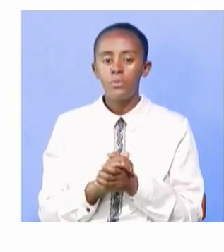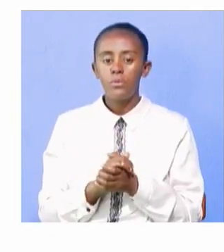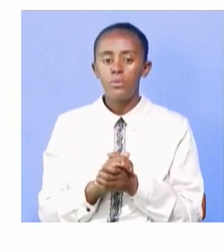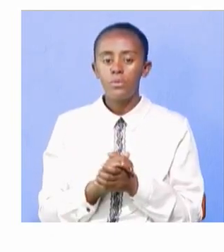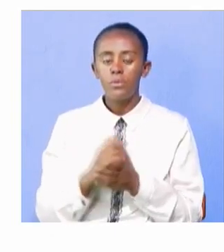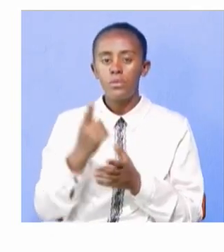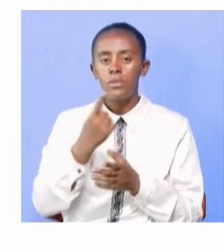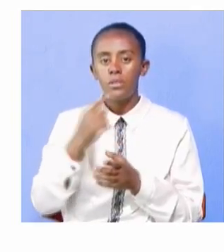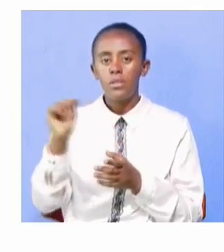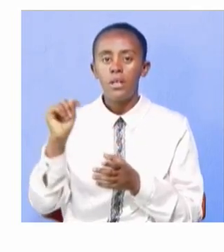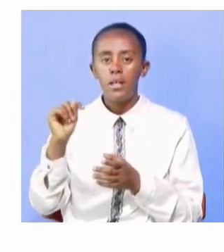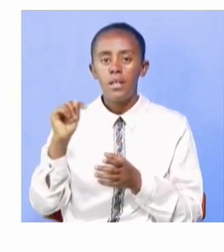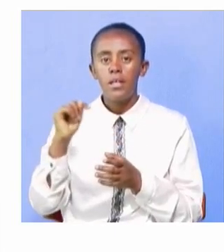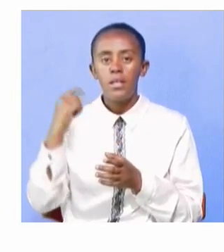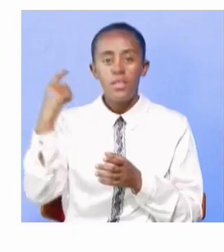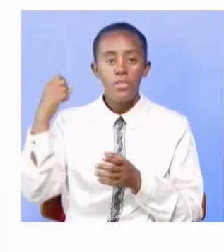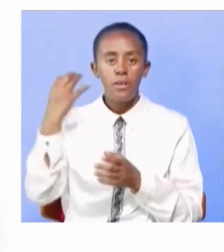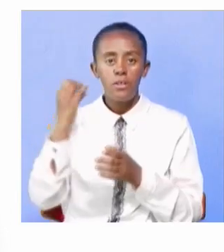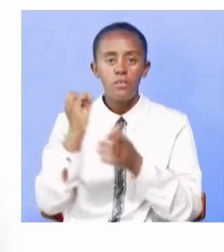the sunrise.